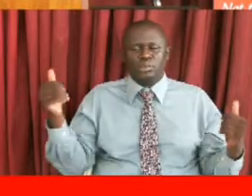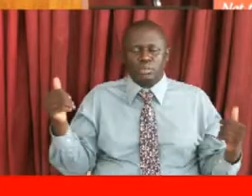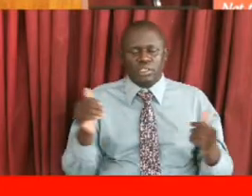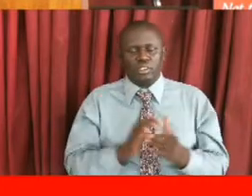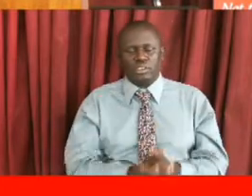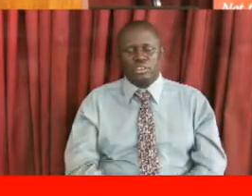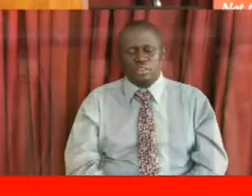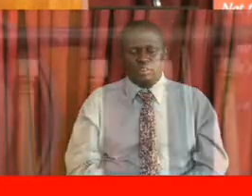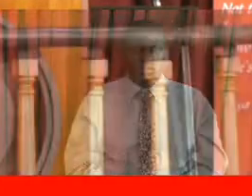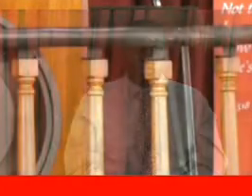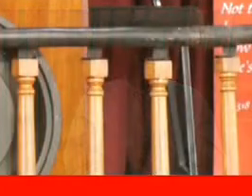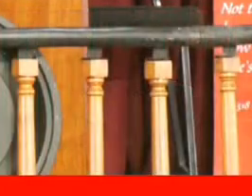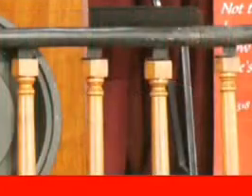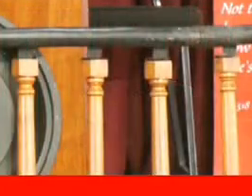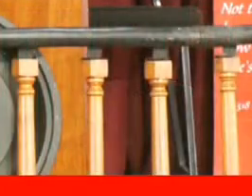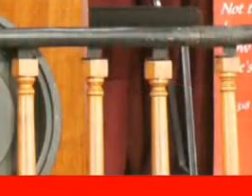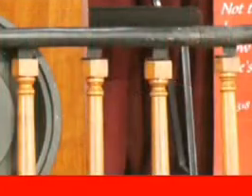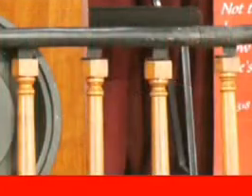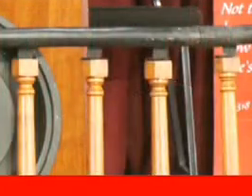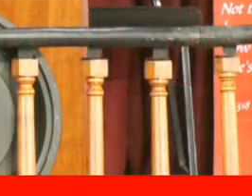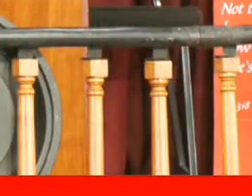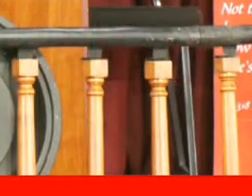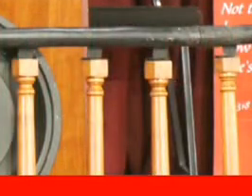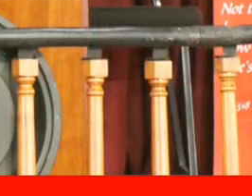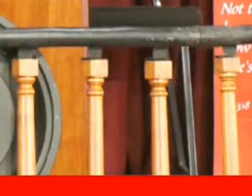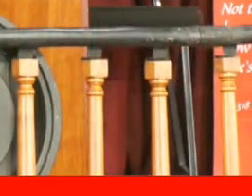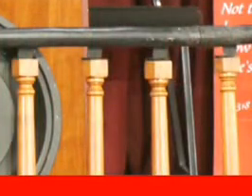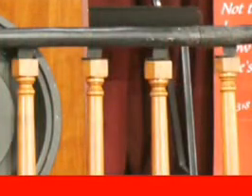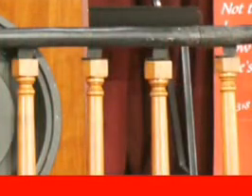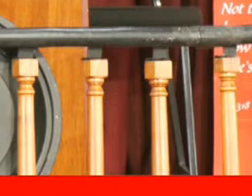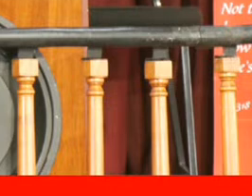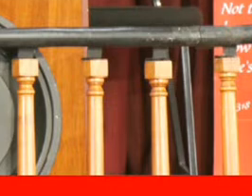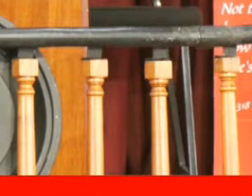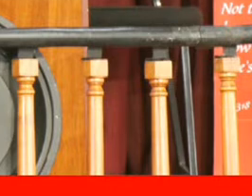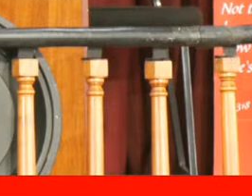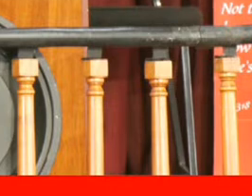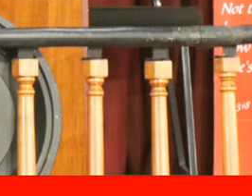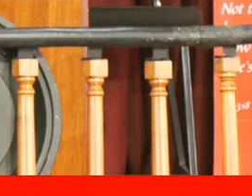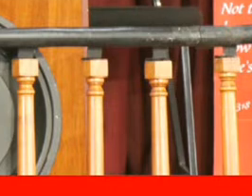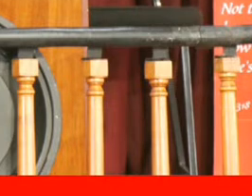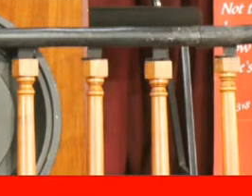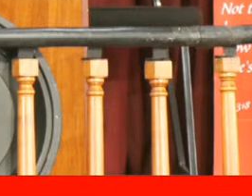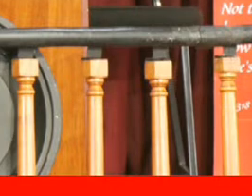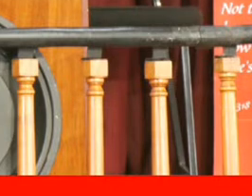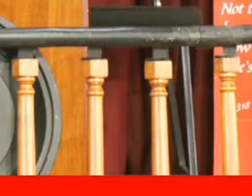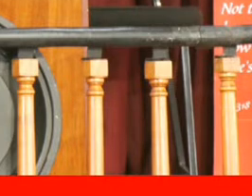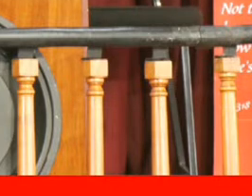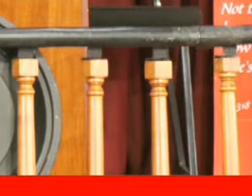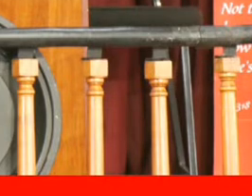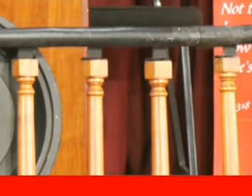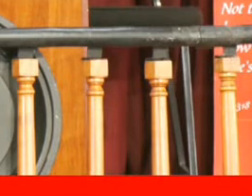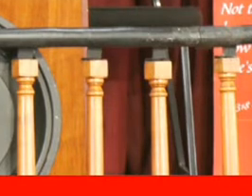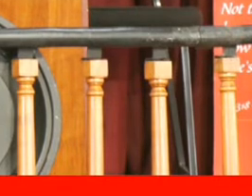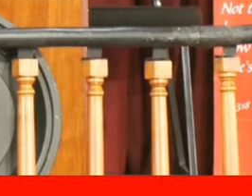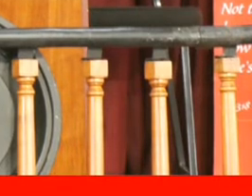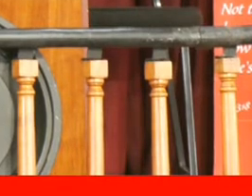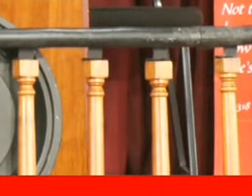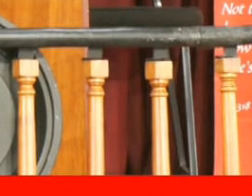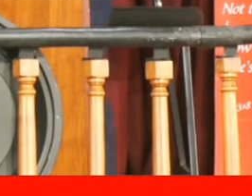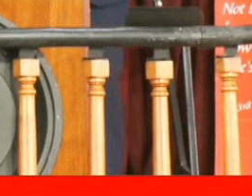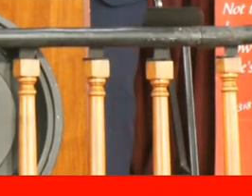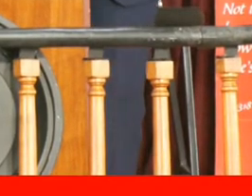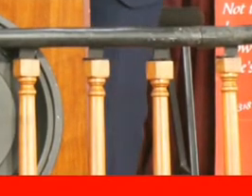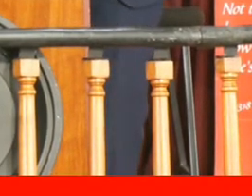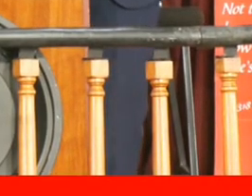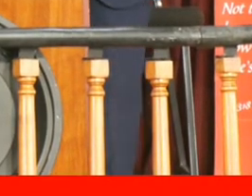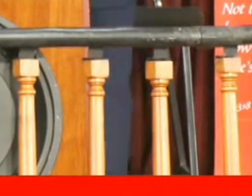and goes on with somebody else called Pentecost but when the name lands in Pentecost it is not the same